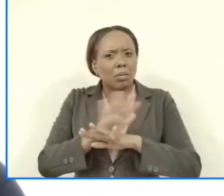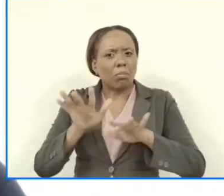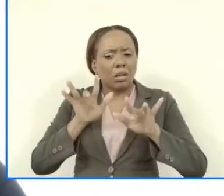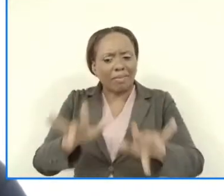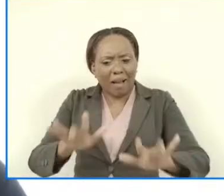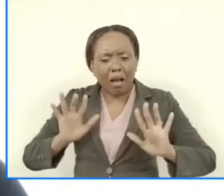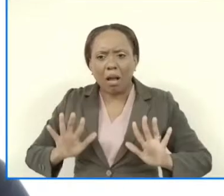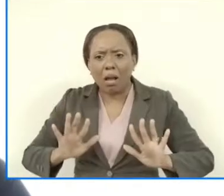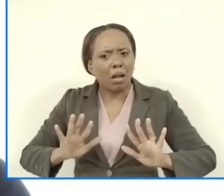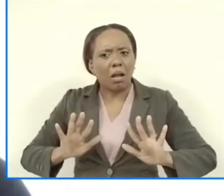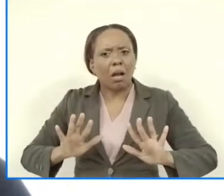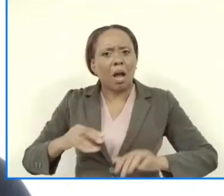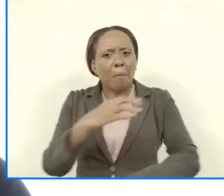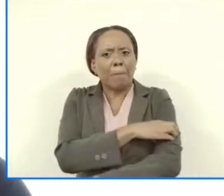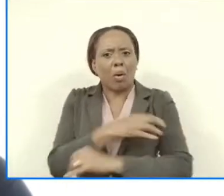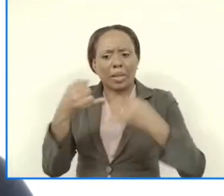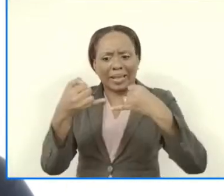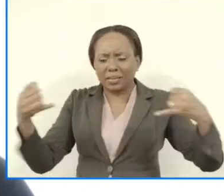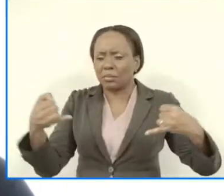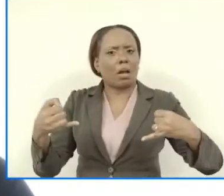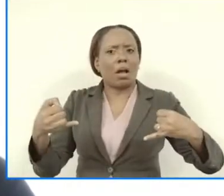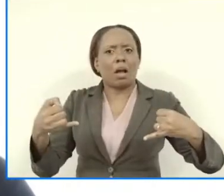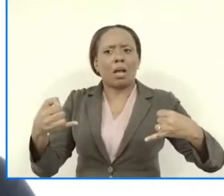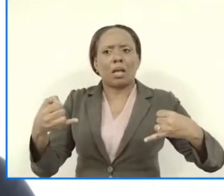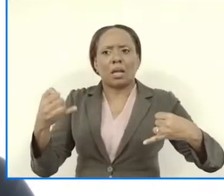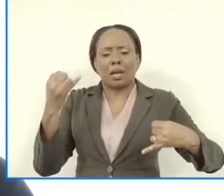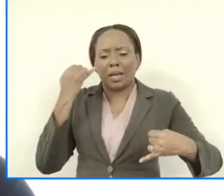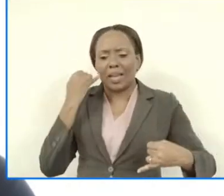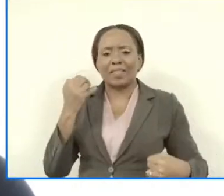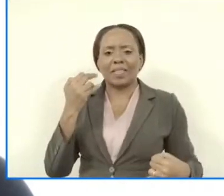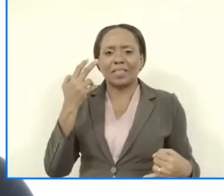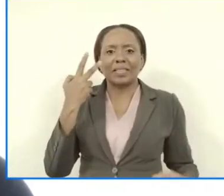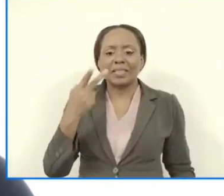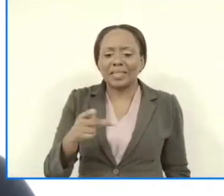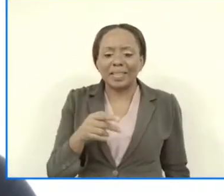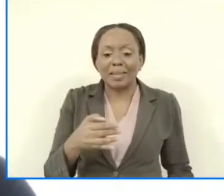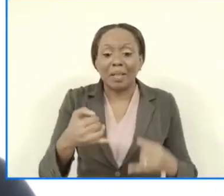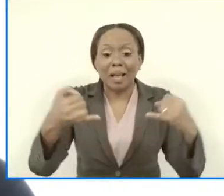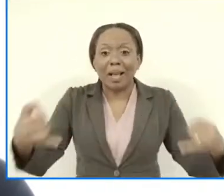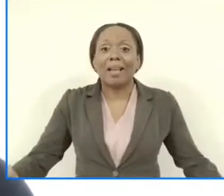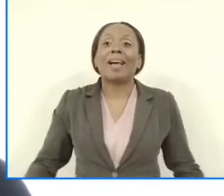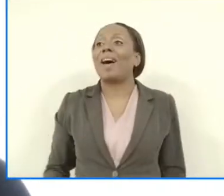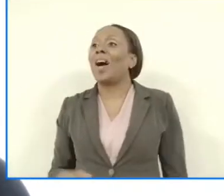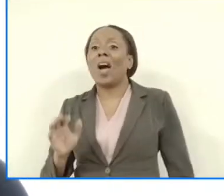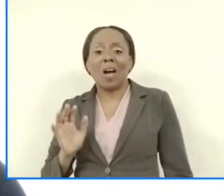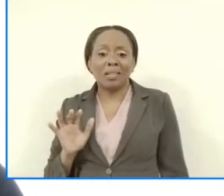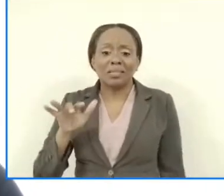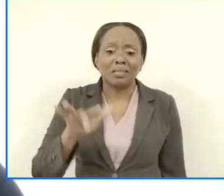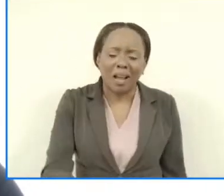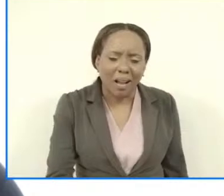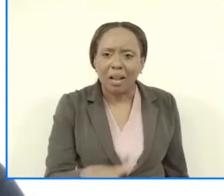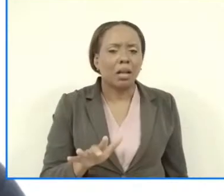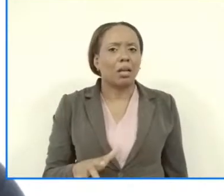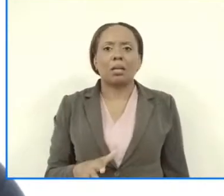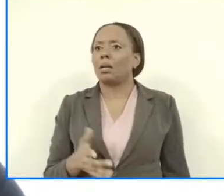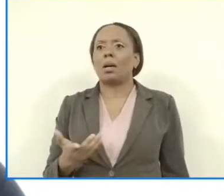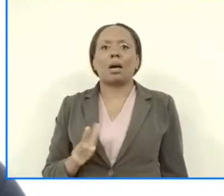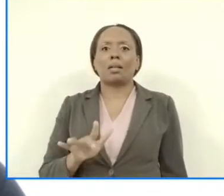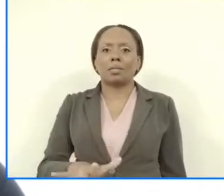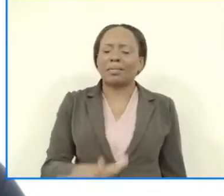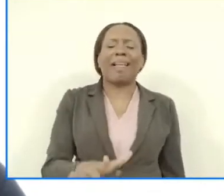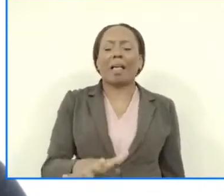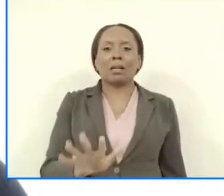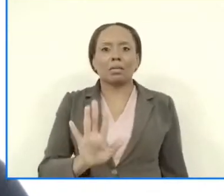avoid power lines, down power lines. Don't assume that they're not live. You should always assume that they're live, and take all of the